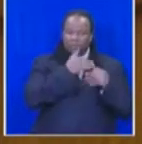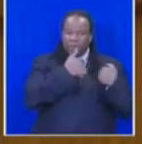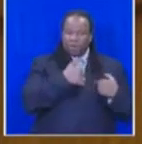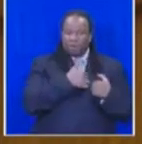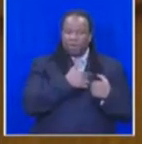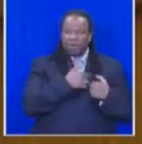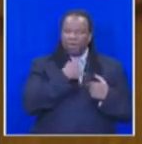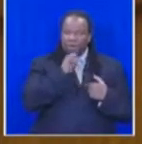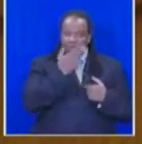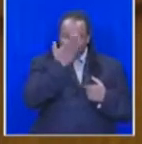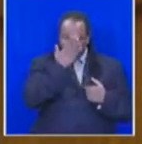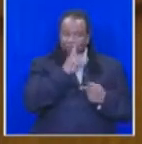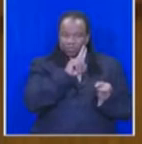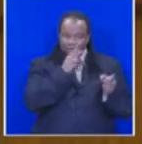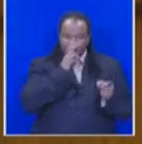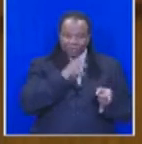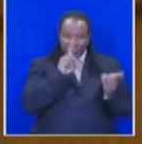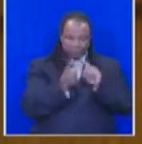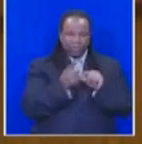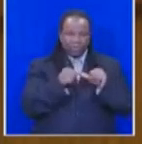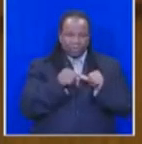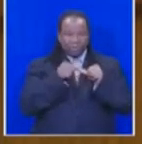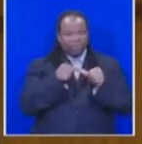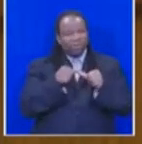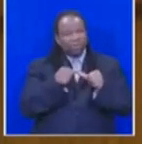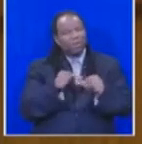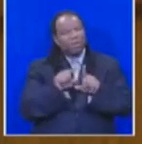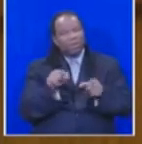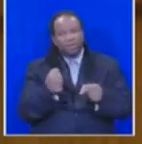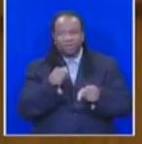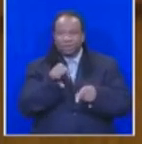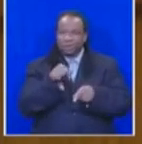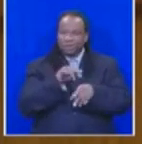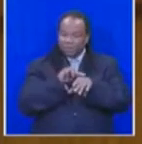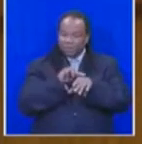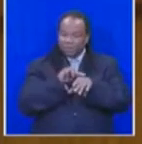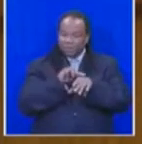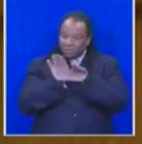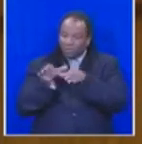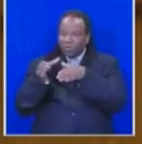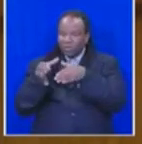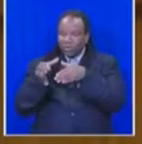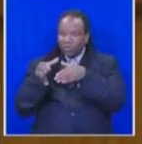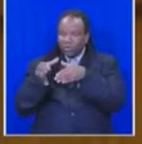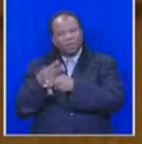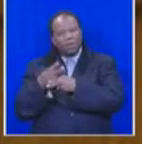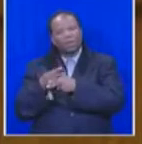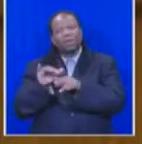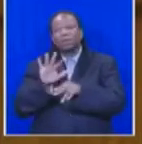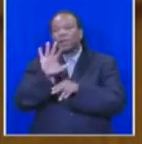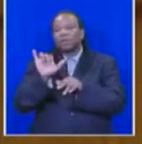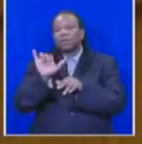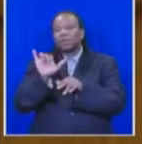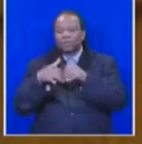corrected, then it will continue to entrench racist stereotypes in us and keep South Africans divided. We owe it